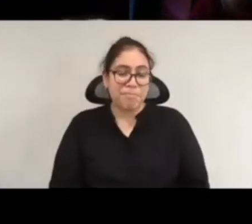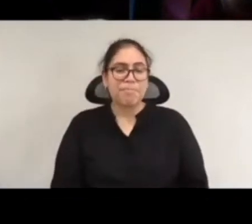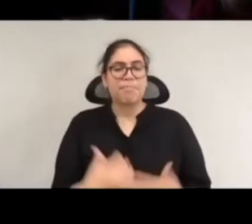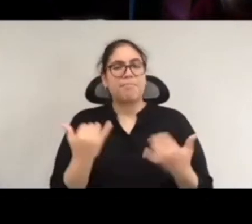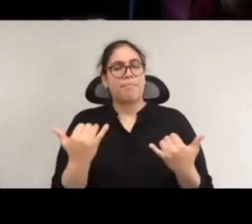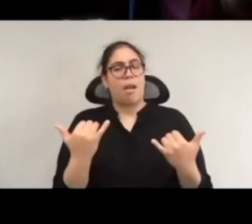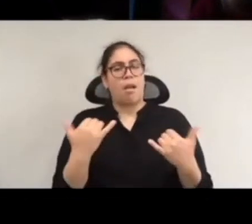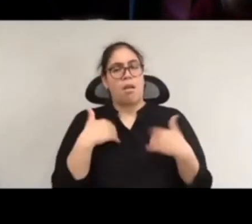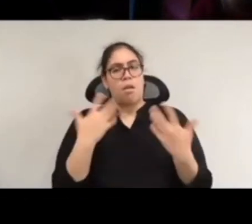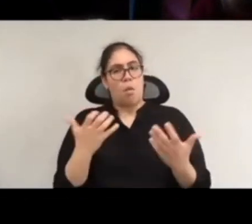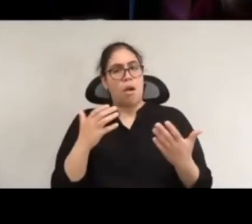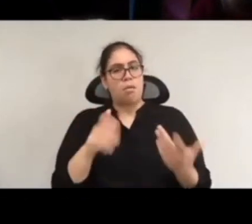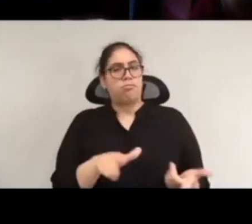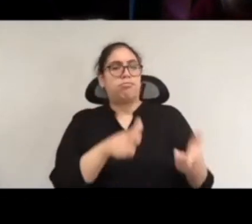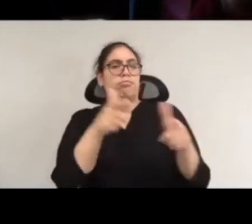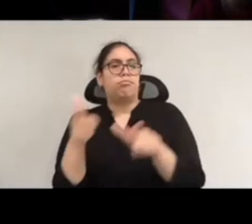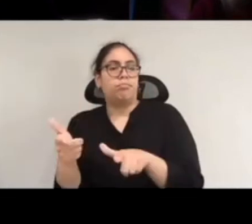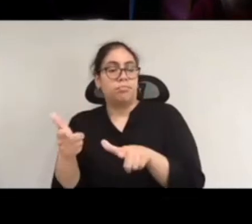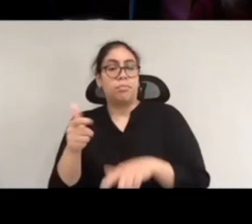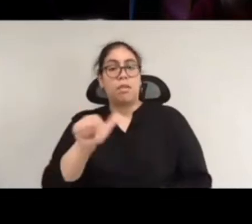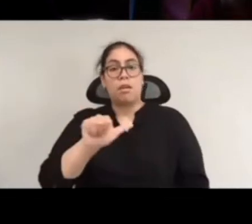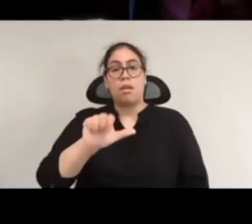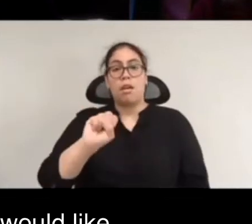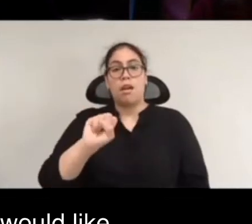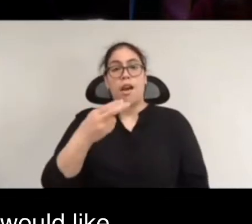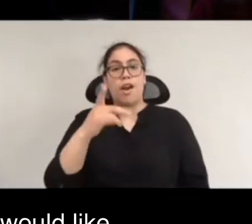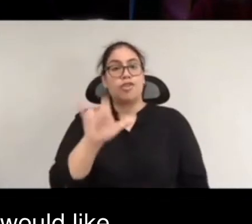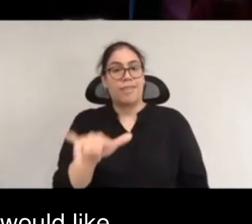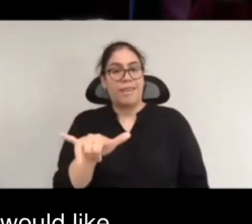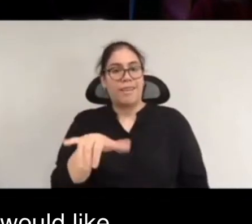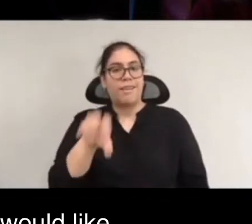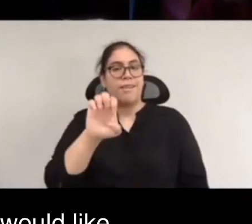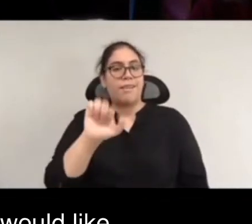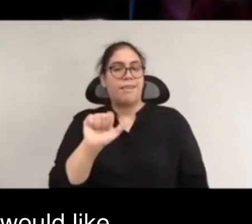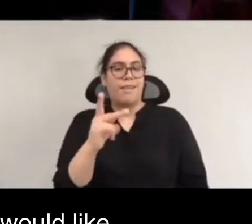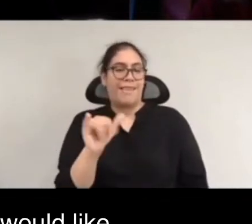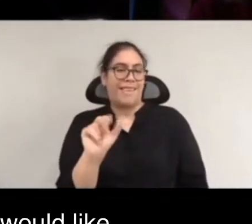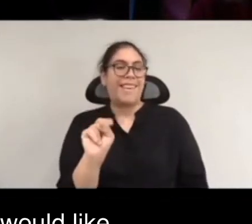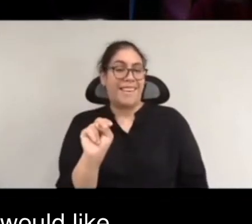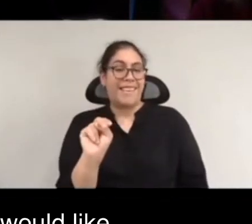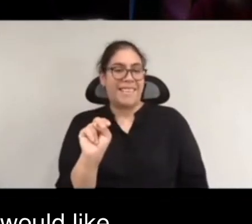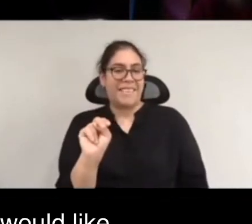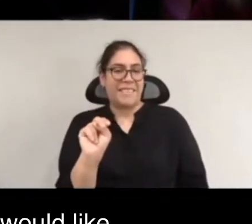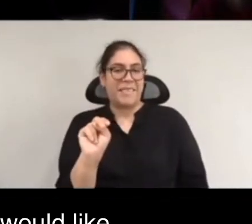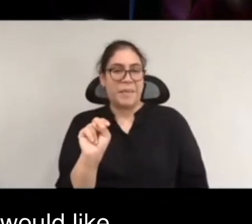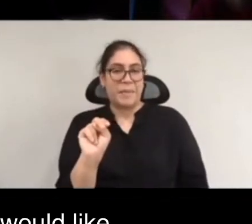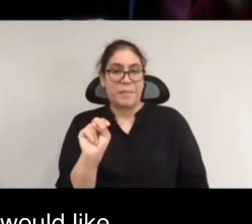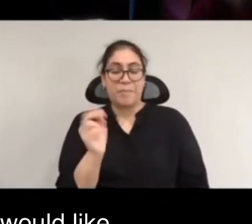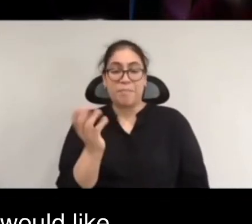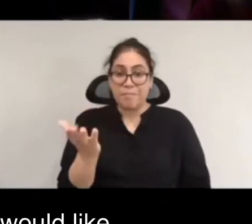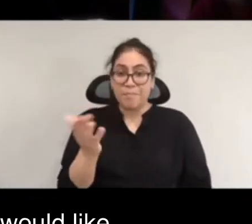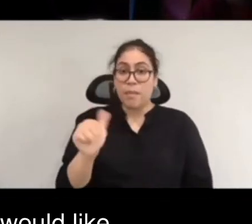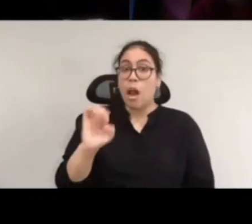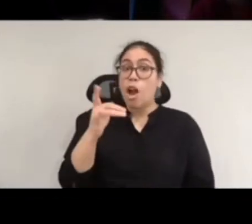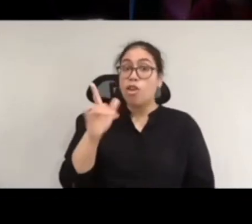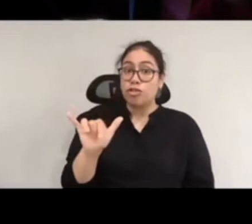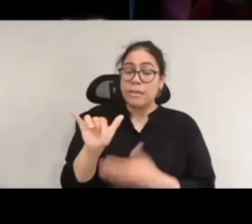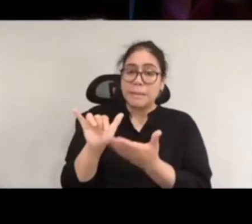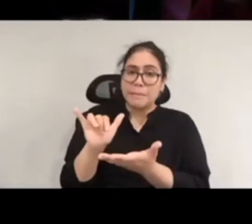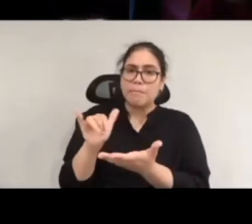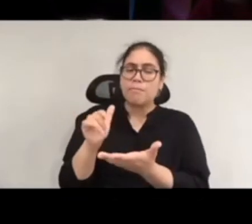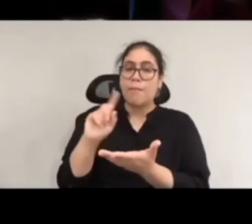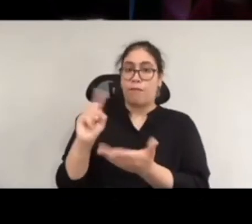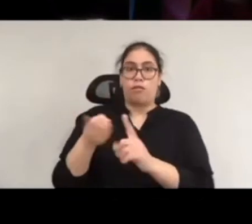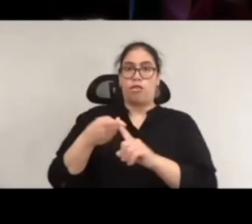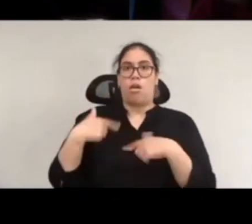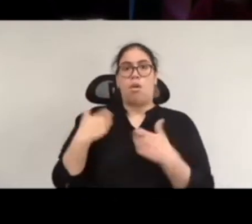over to Ashley Eagan. And Ashley, I would like to say, first of all, that